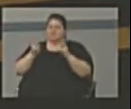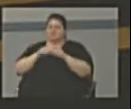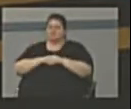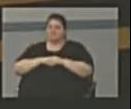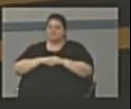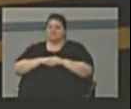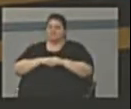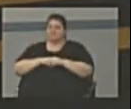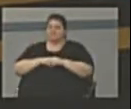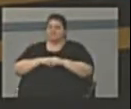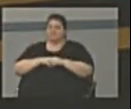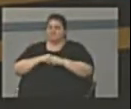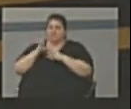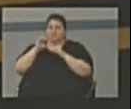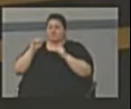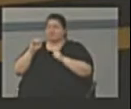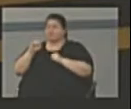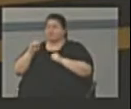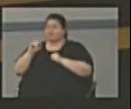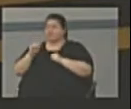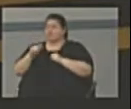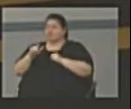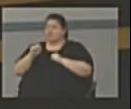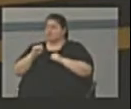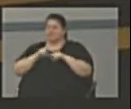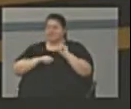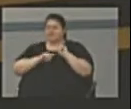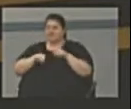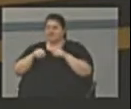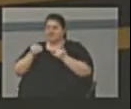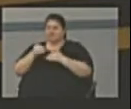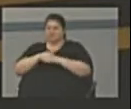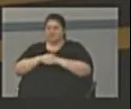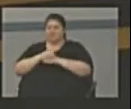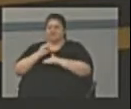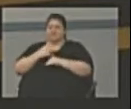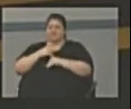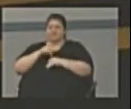President Smalls will not be with us tonight. He's attending to a personal matter.